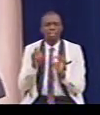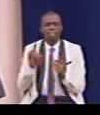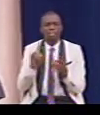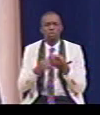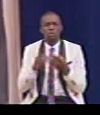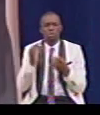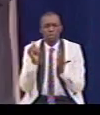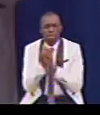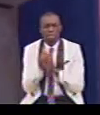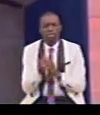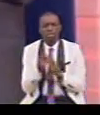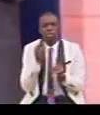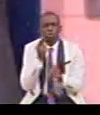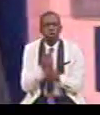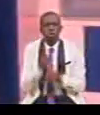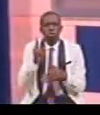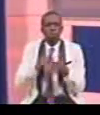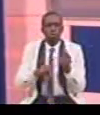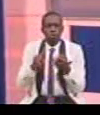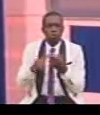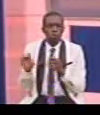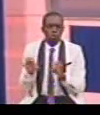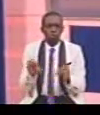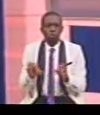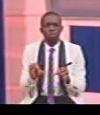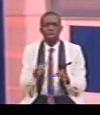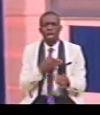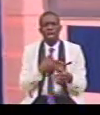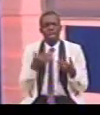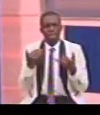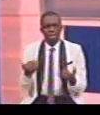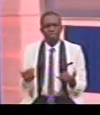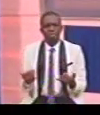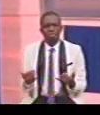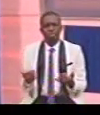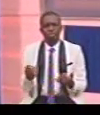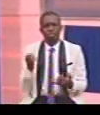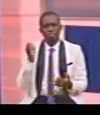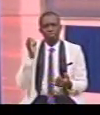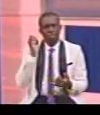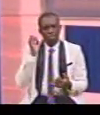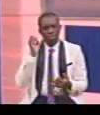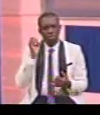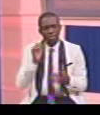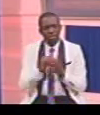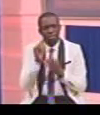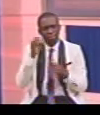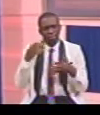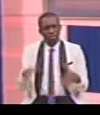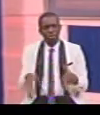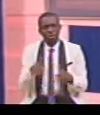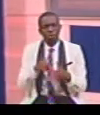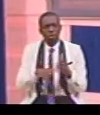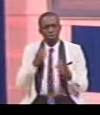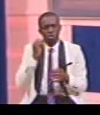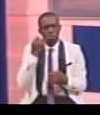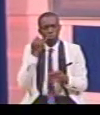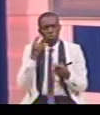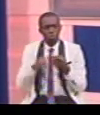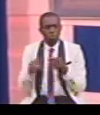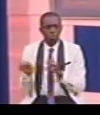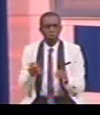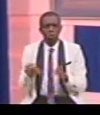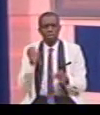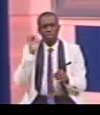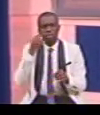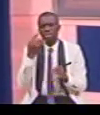that, just what to do. And now that he knew that he had finished what he ought to do, he said, now I come to thee in